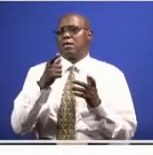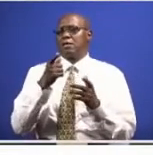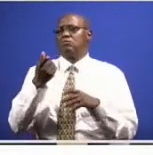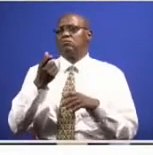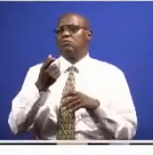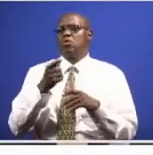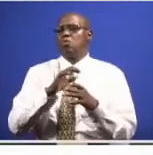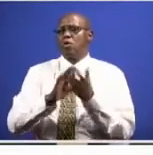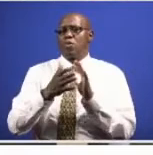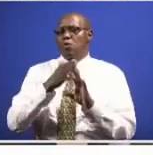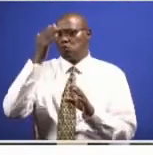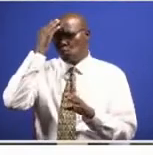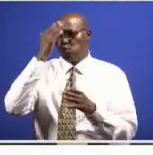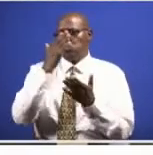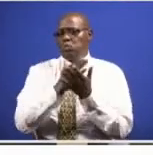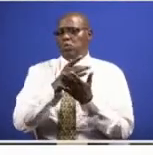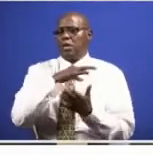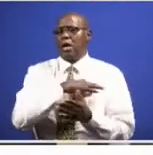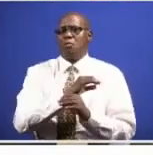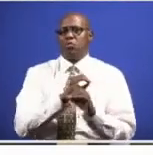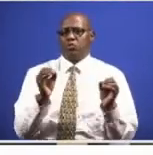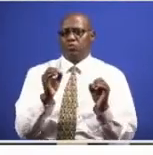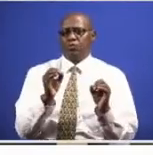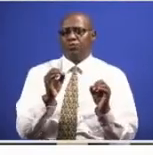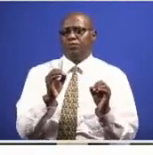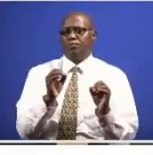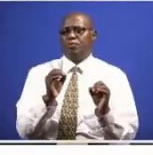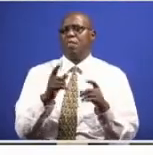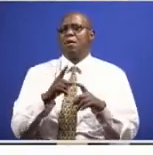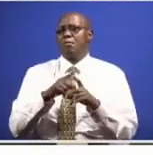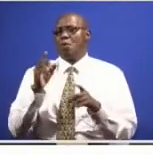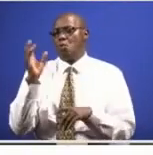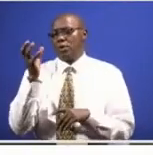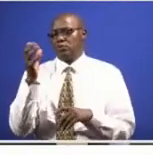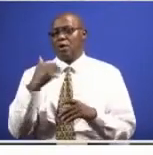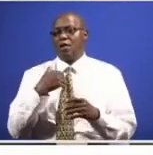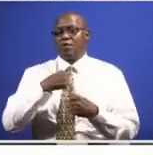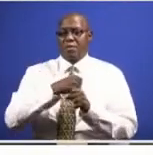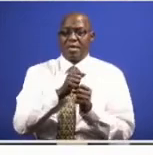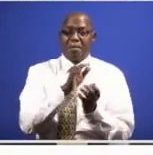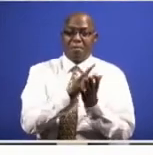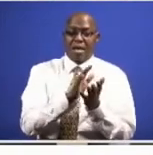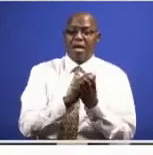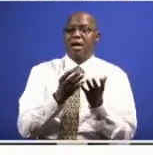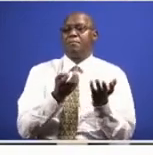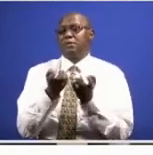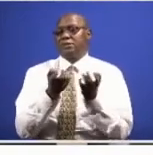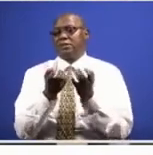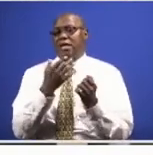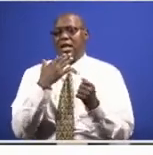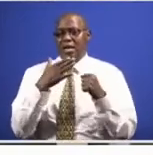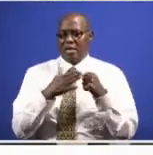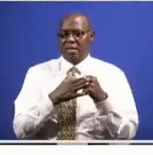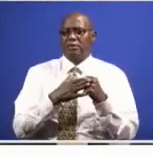Waititu, aka Baba Yao, abused his position of trust as a member of parliament, Kabete constituency, and later as